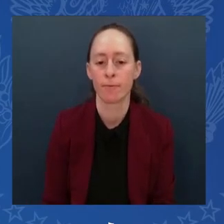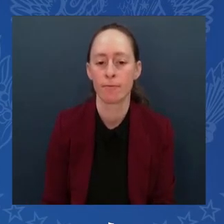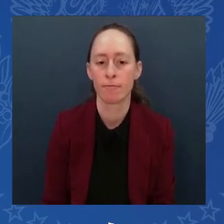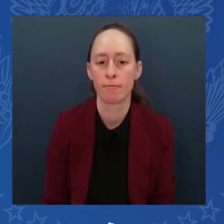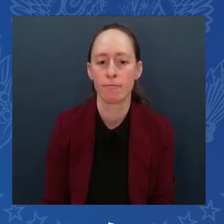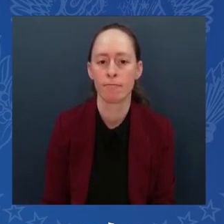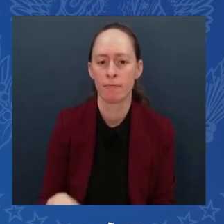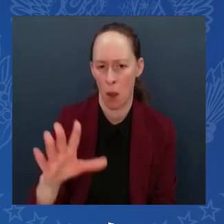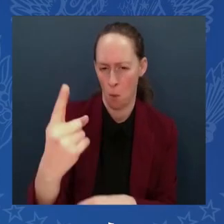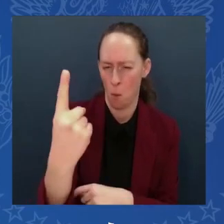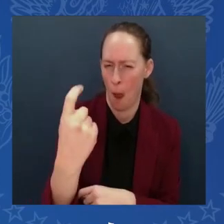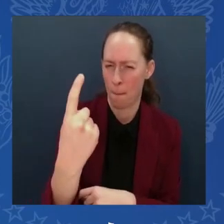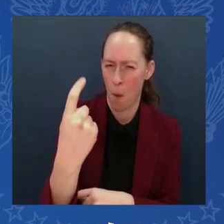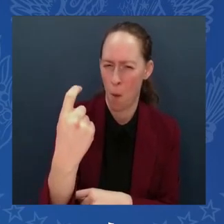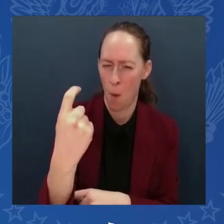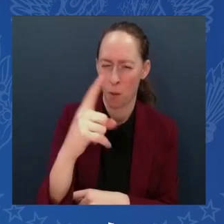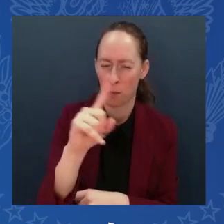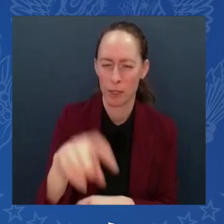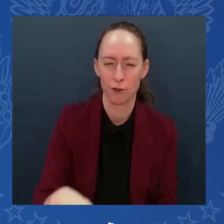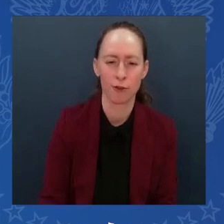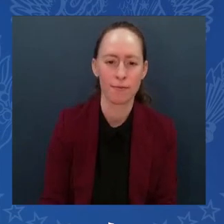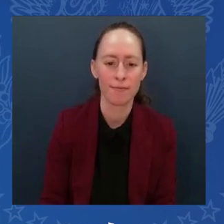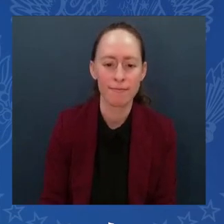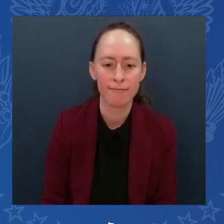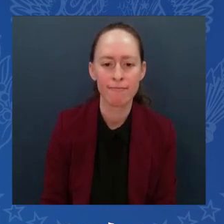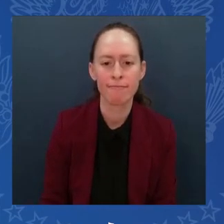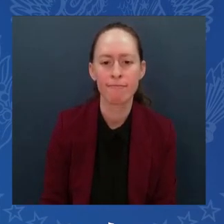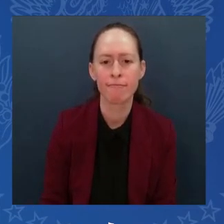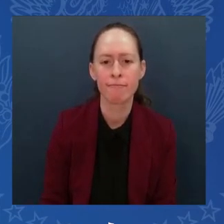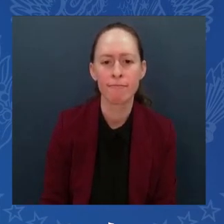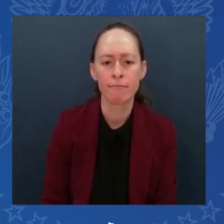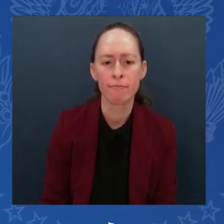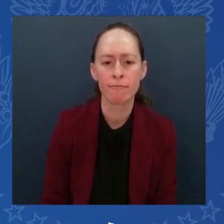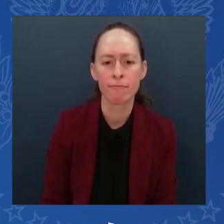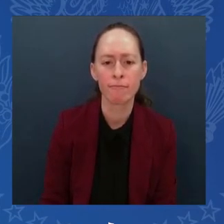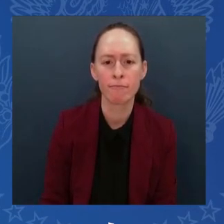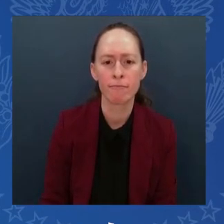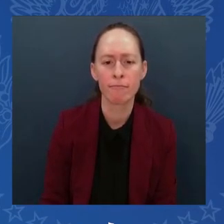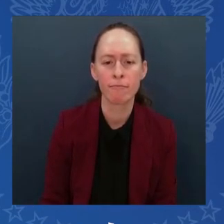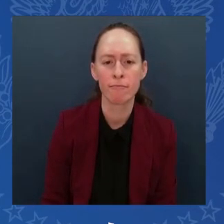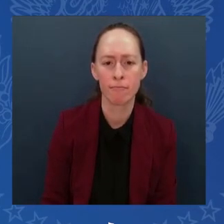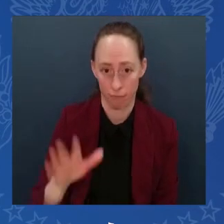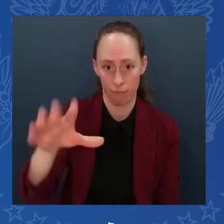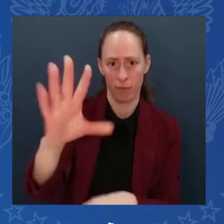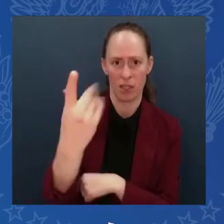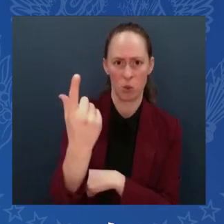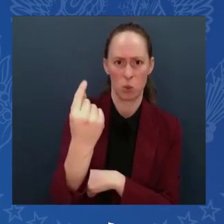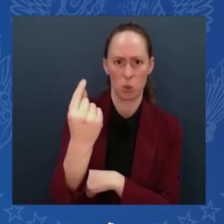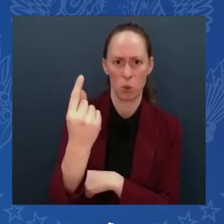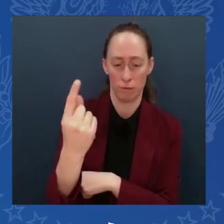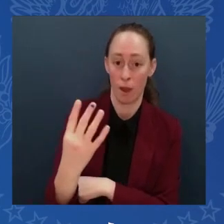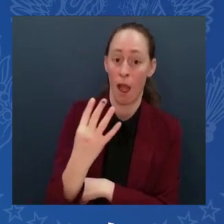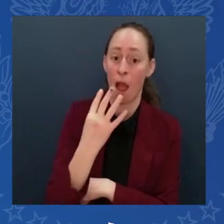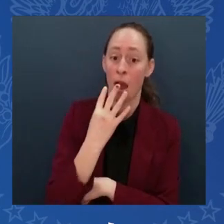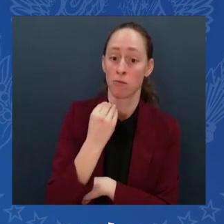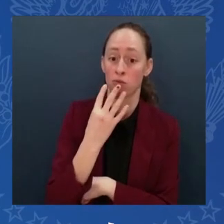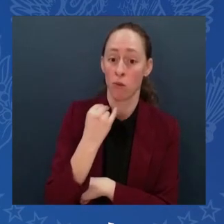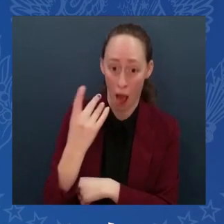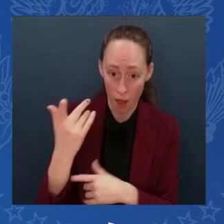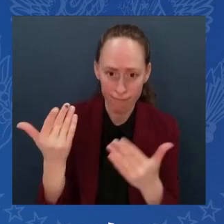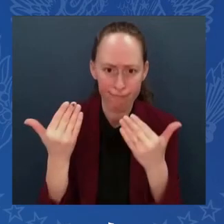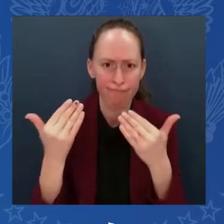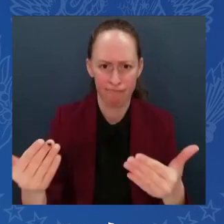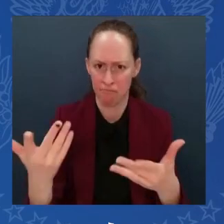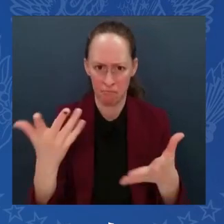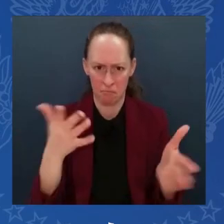Mr. President. Switching gears for a moment, have the Israelis presented a credible evacuation plan for the nearly 1.5 million displaced Palestinians sheltering